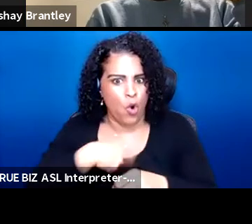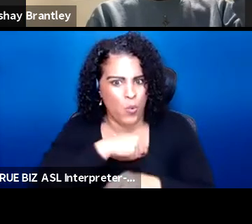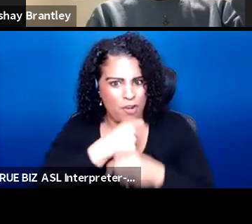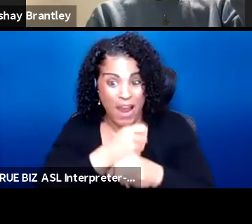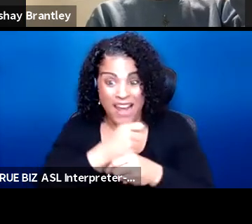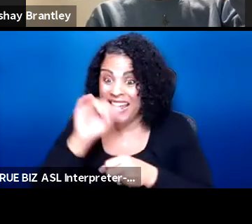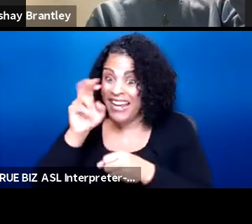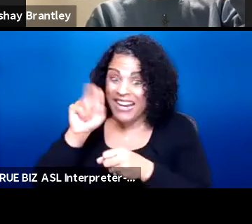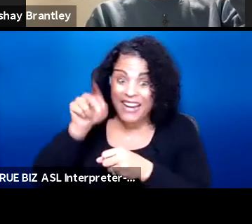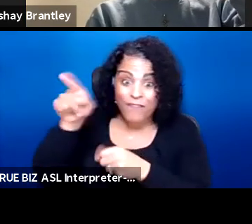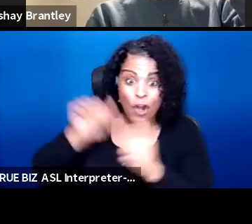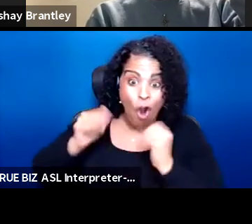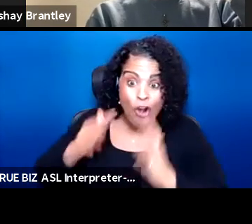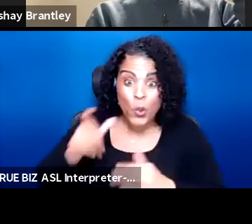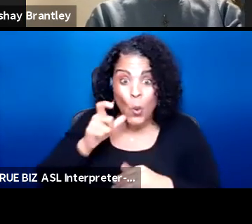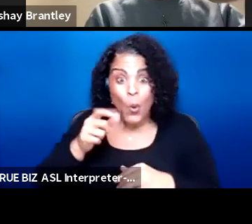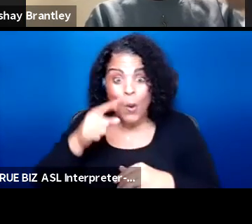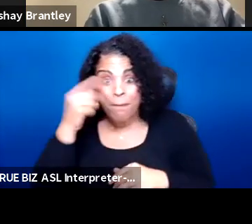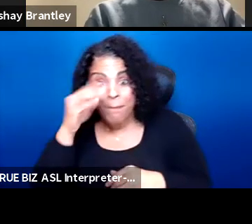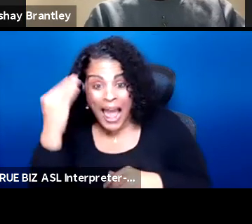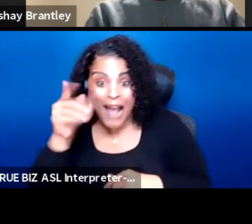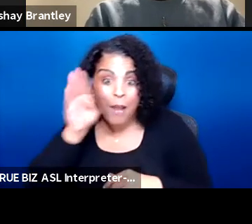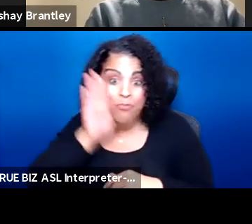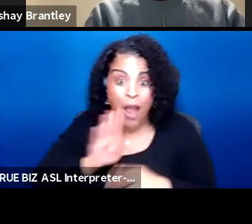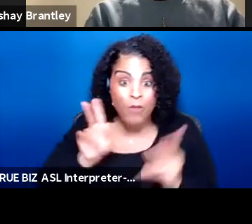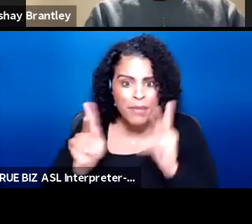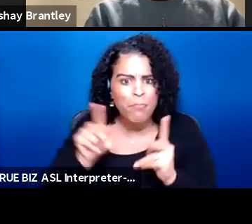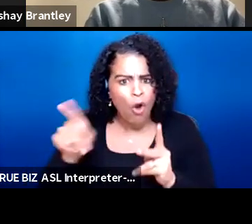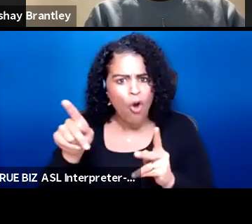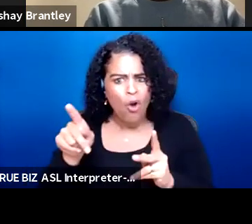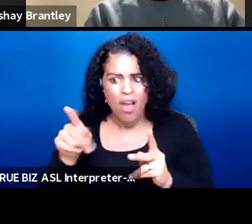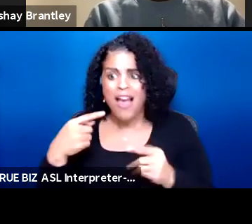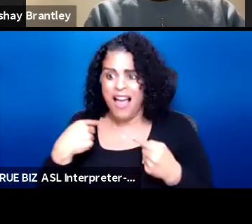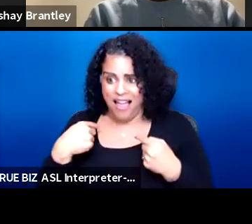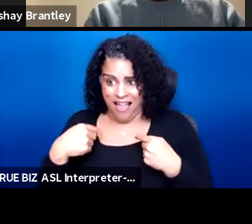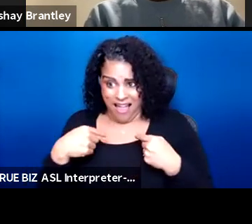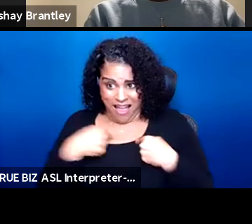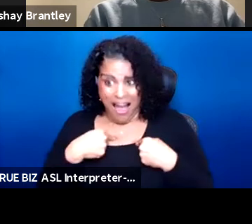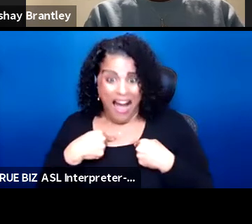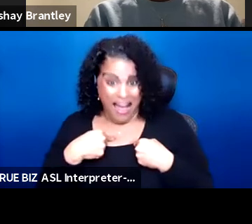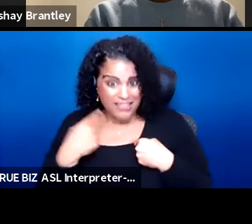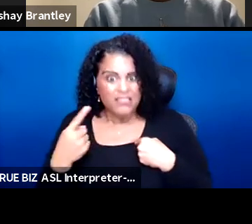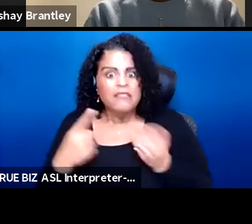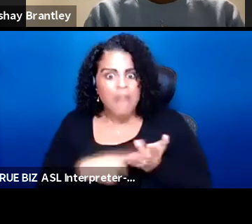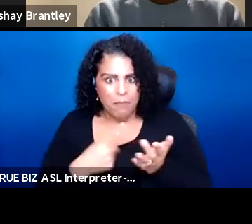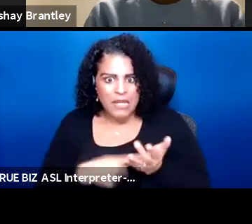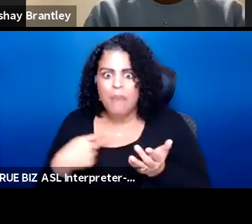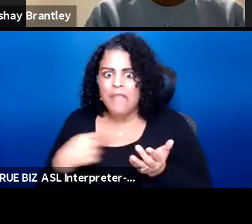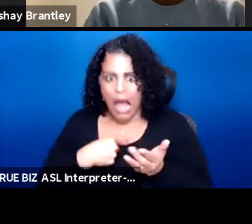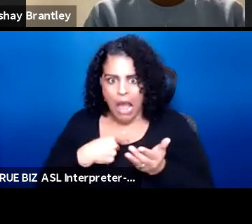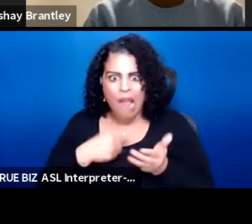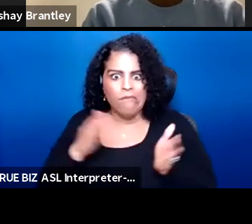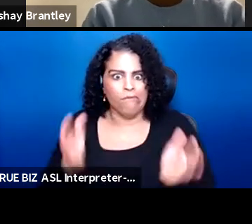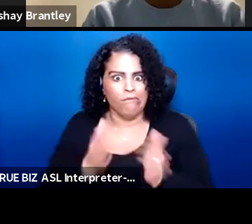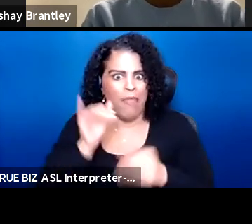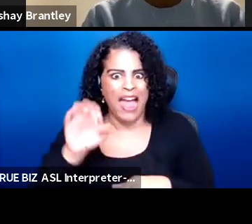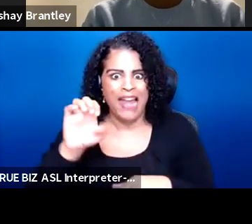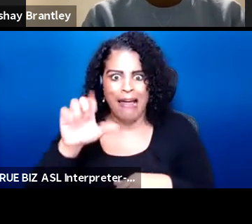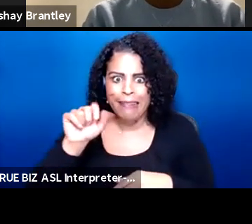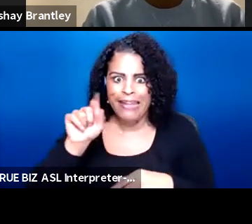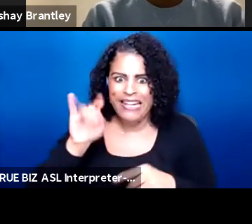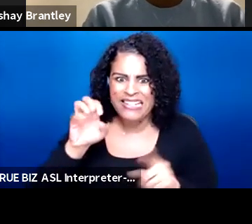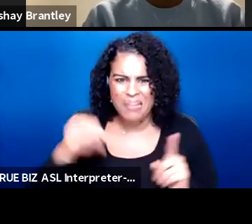that are Black and brown, you know, have, you know, I perpetuate elitism on myself sometimes. You know, I feel like I gotta go to grad